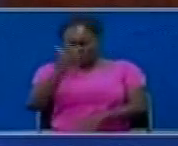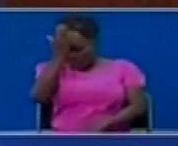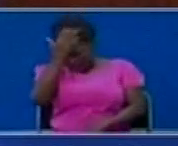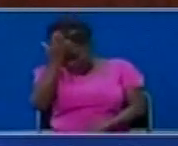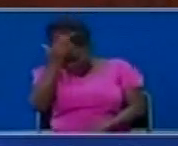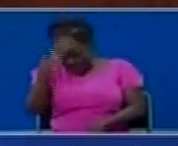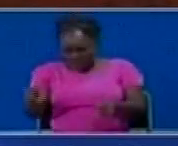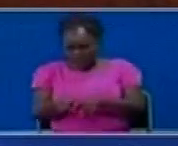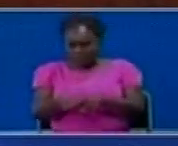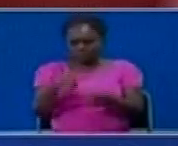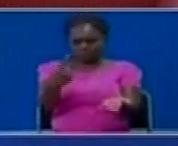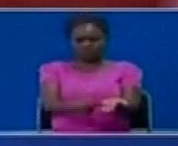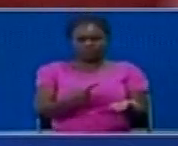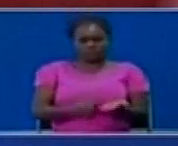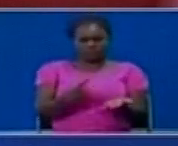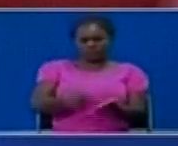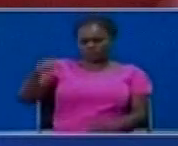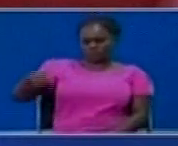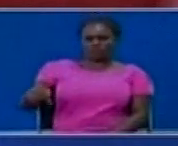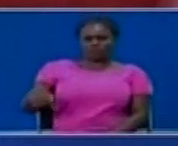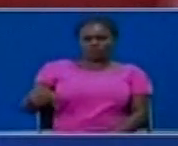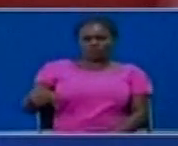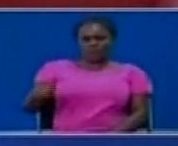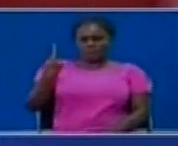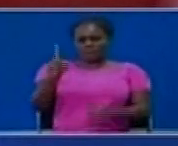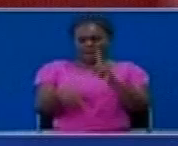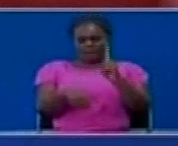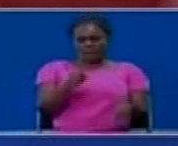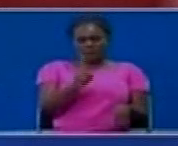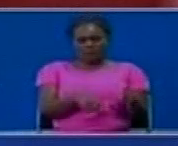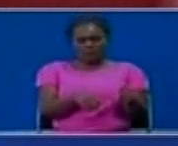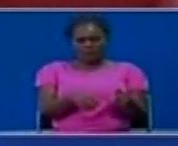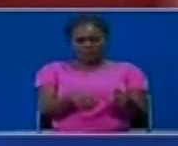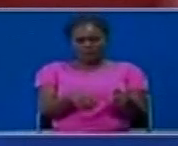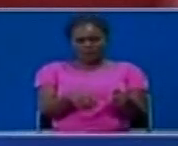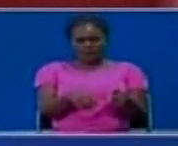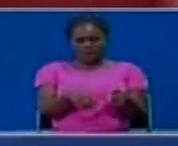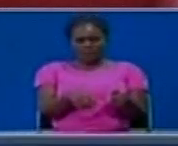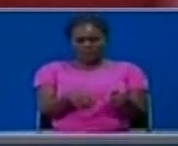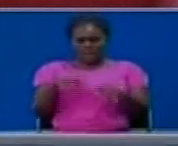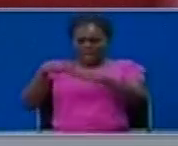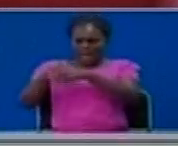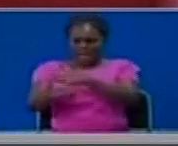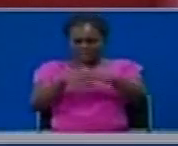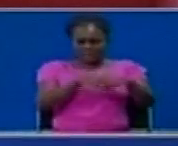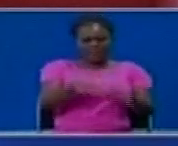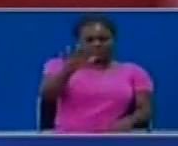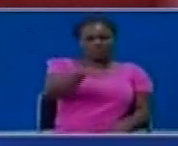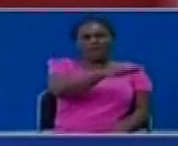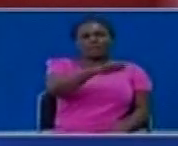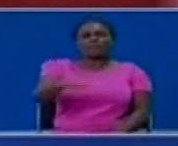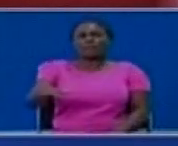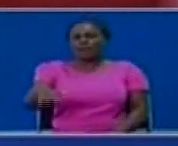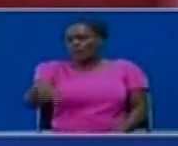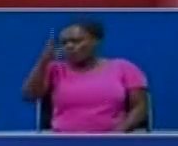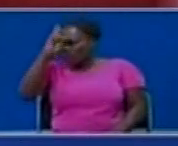as we debate today, Mr. Speaker. That the barrication of the road to Parliament, the access to Parliament, are these